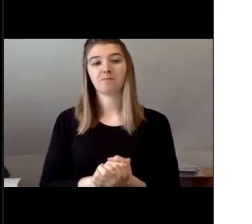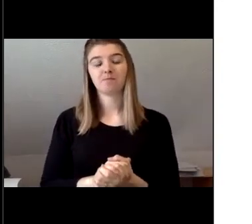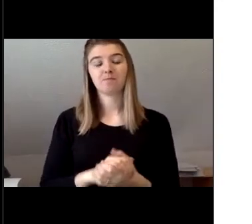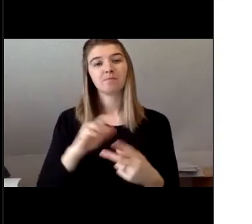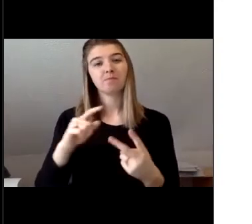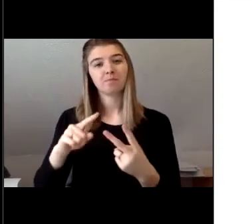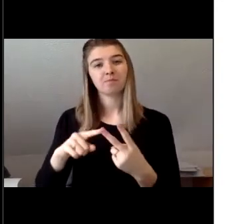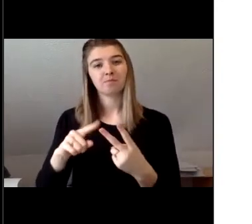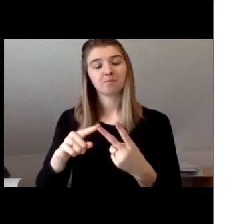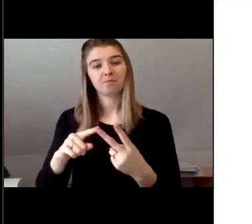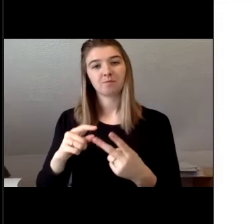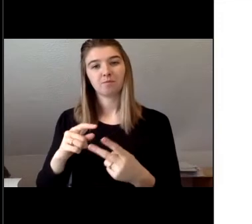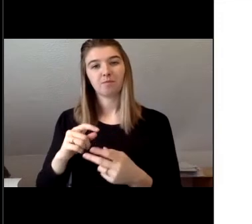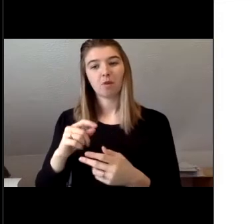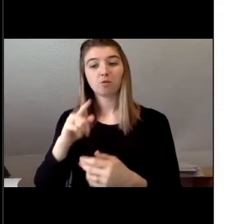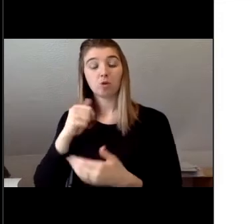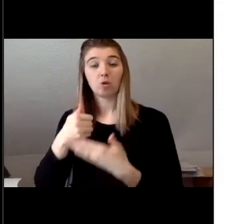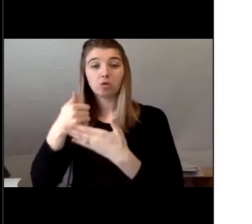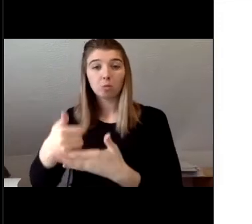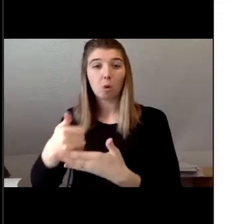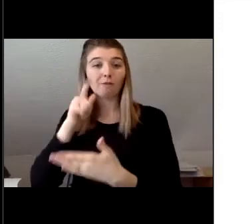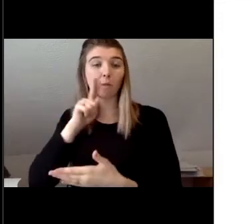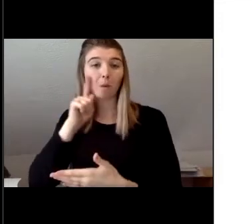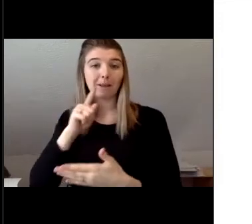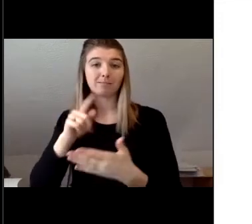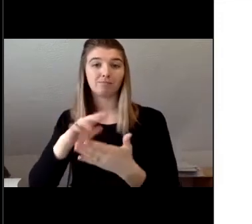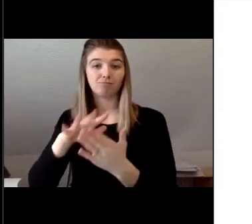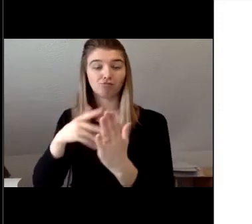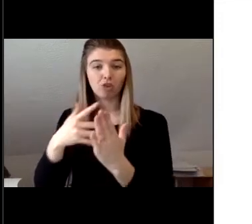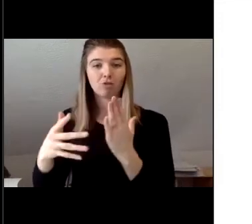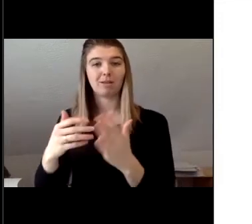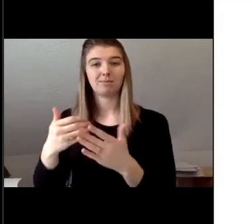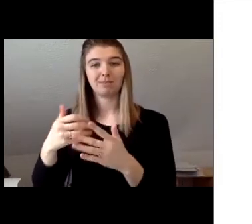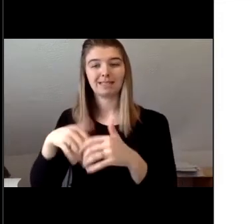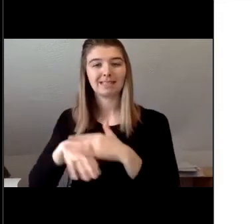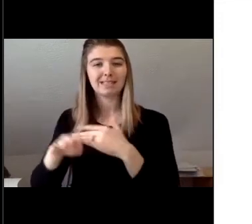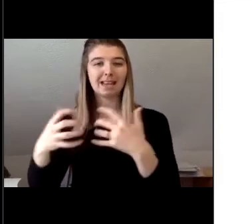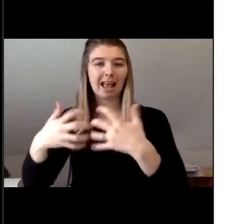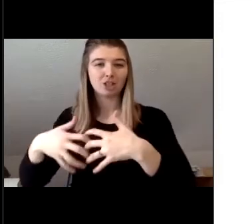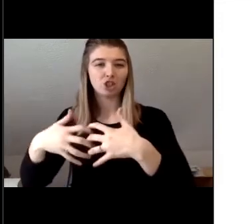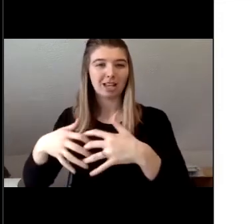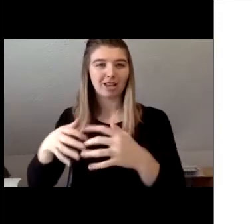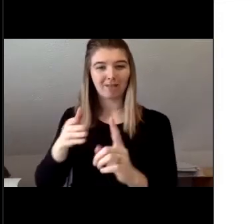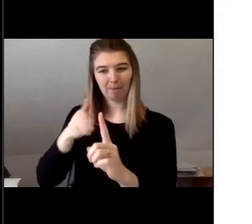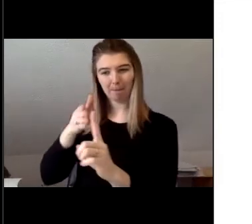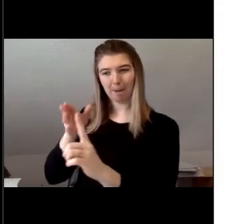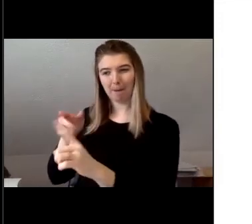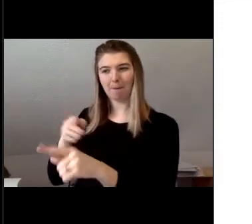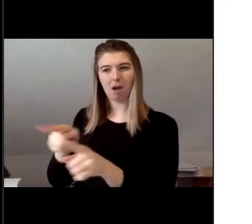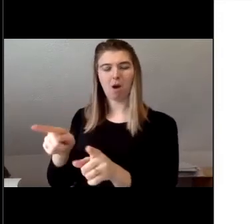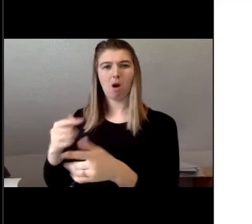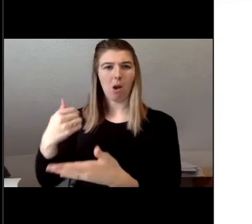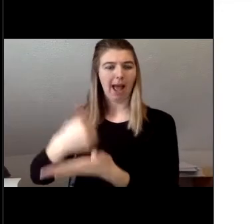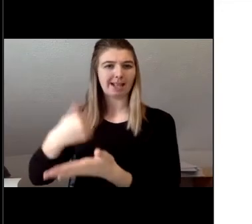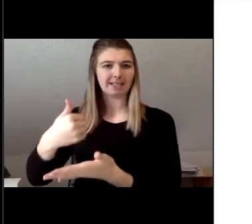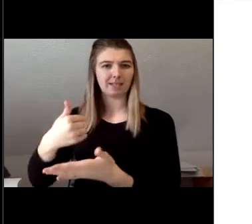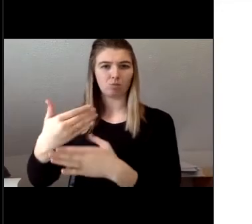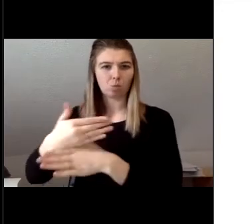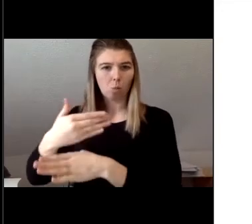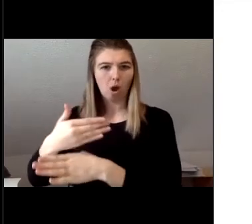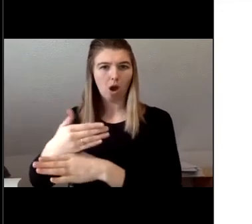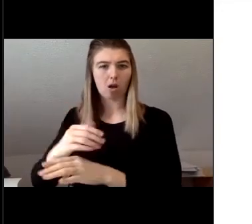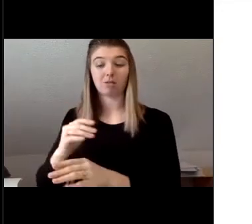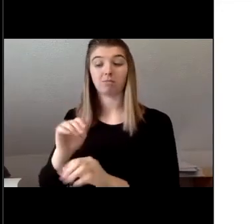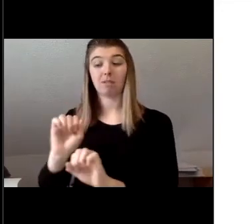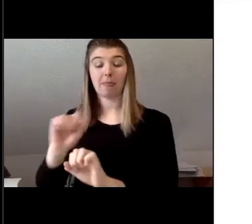women across the country who are recognized for their excellence in research and who commit to spending half of their time on activities to raise